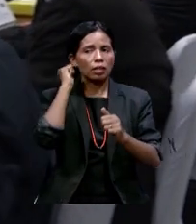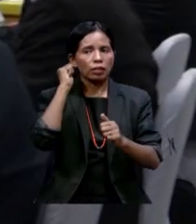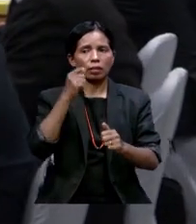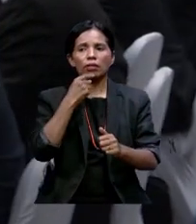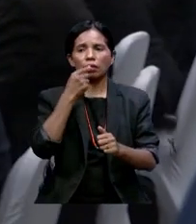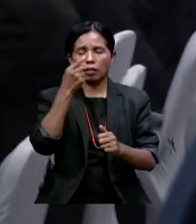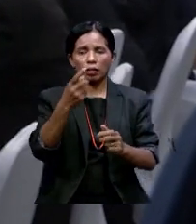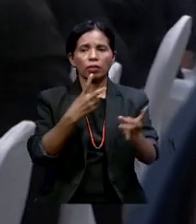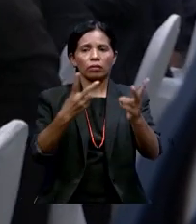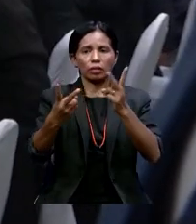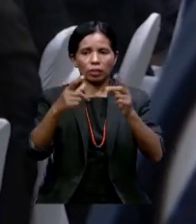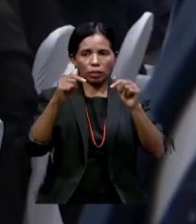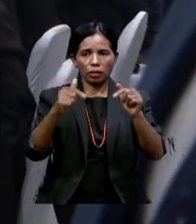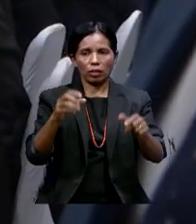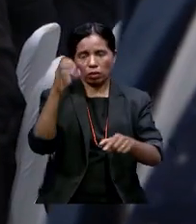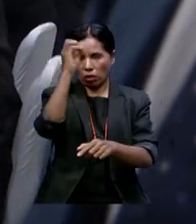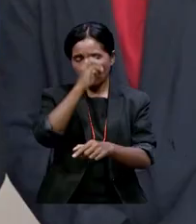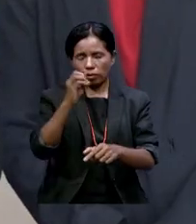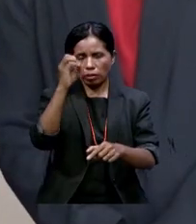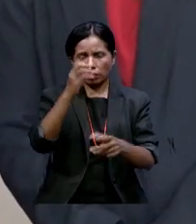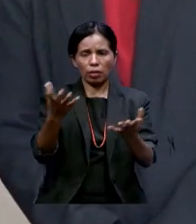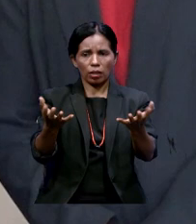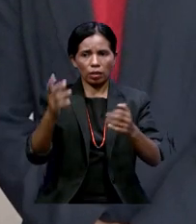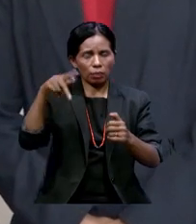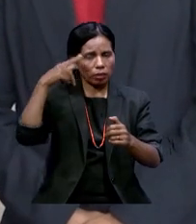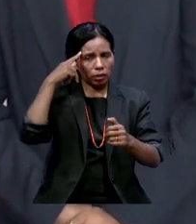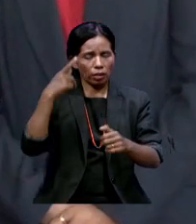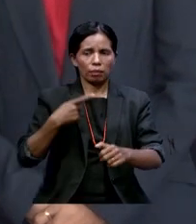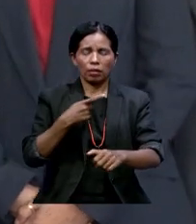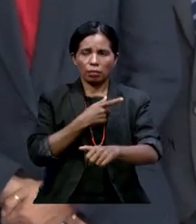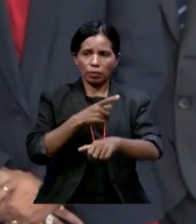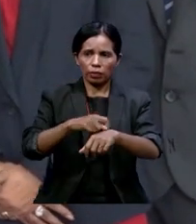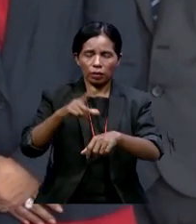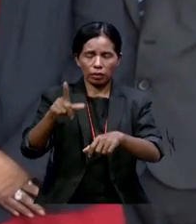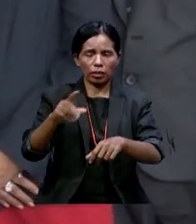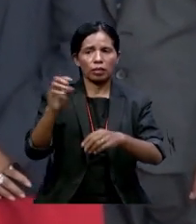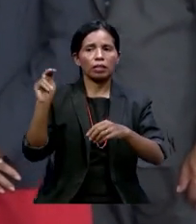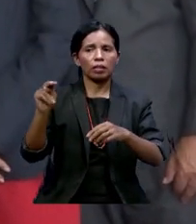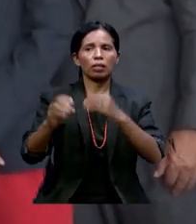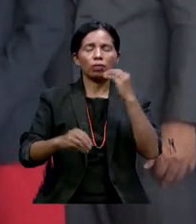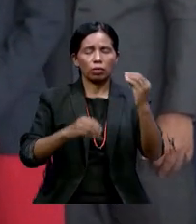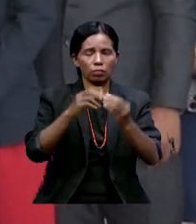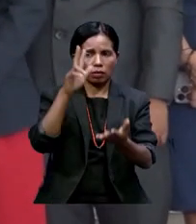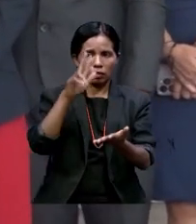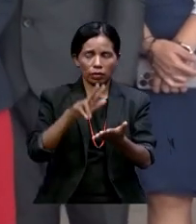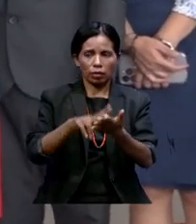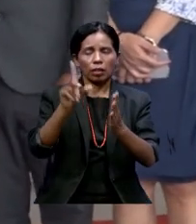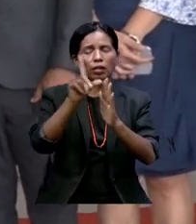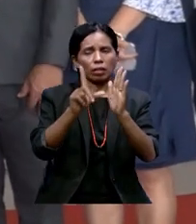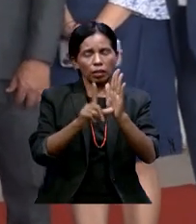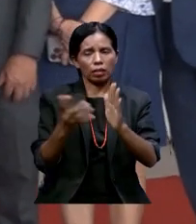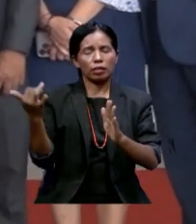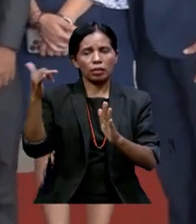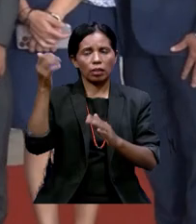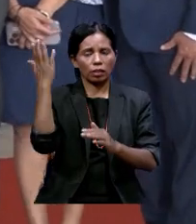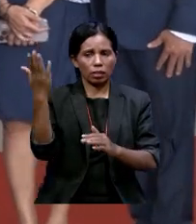Ateten, visita né, a tu observa cometimento político Parlamento Nacional Nien, com a ratificação tratado Sira e a ASEAN.